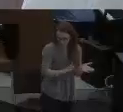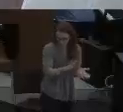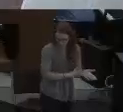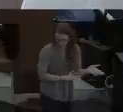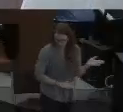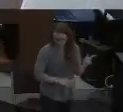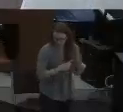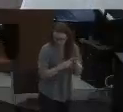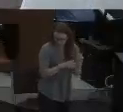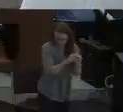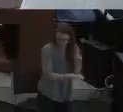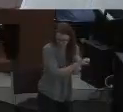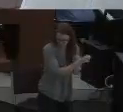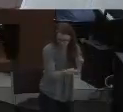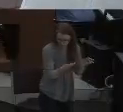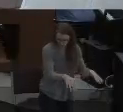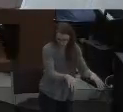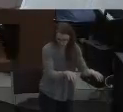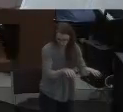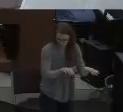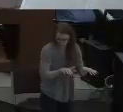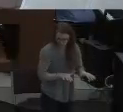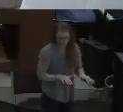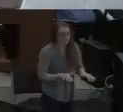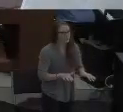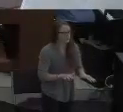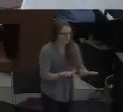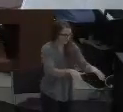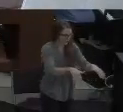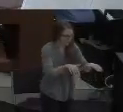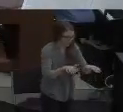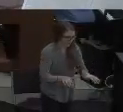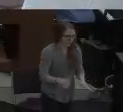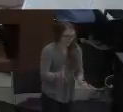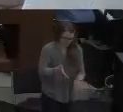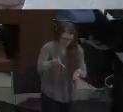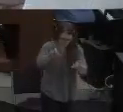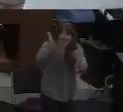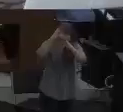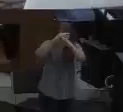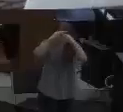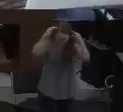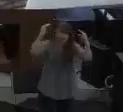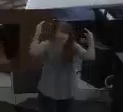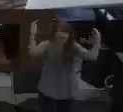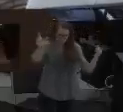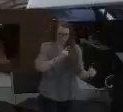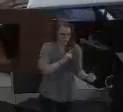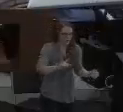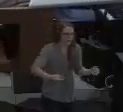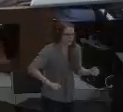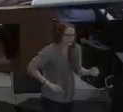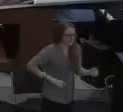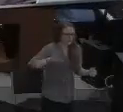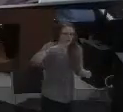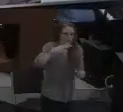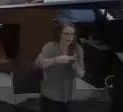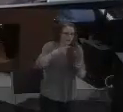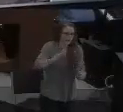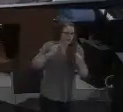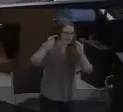to pay. From the cross to the grave, from the grave to the sky, Lord, I lift